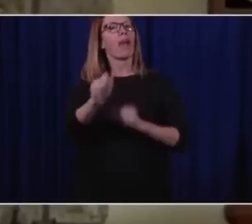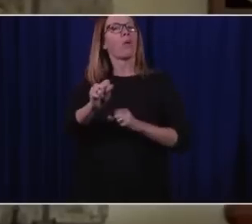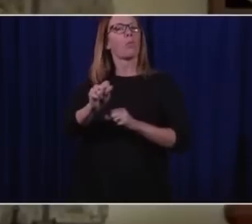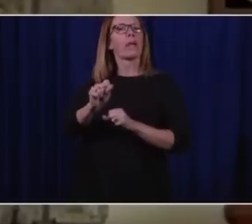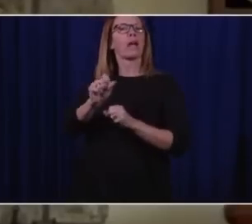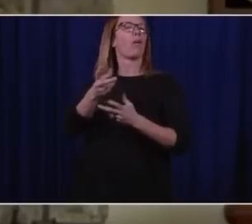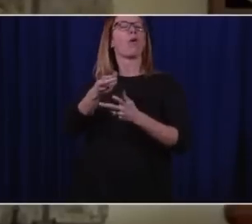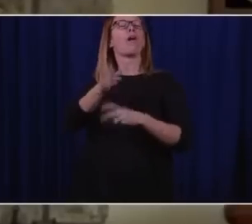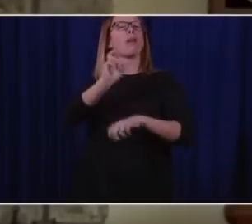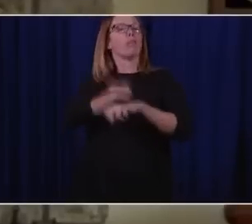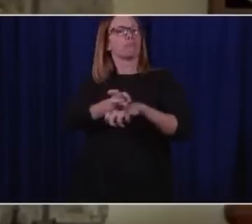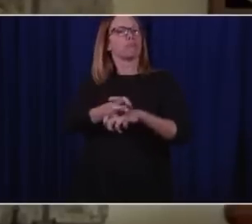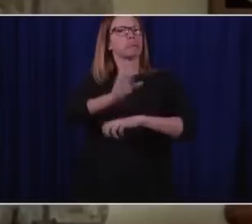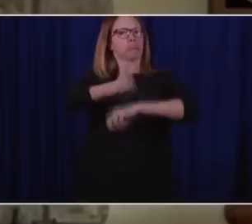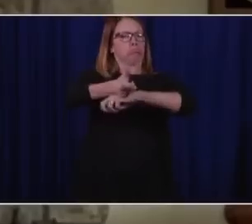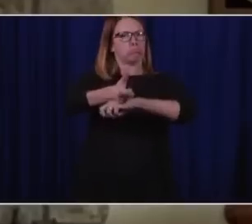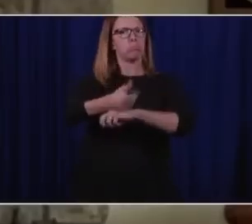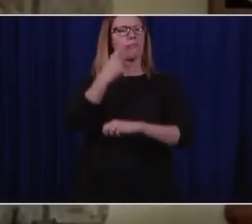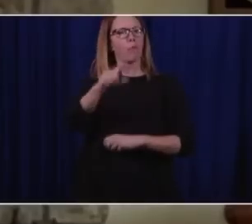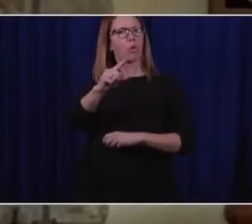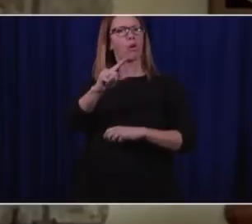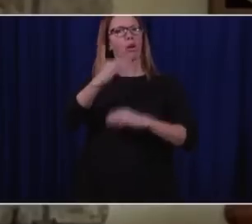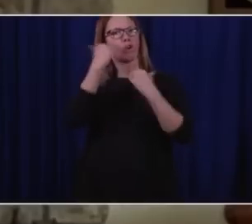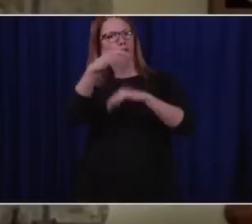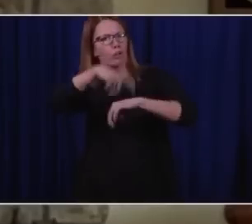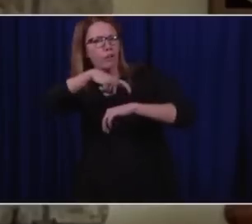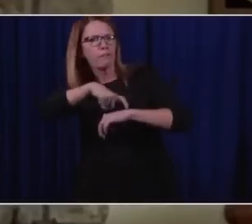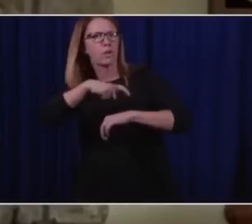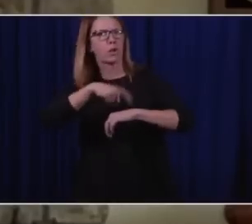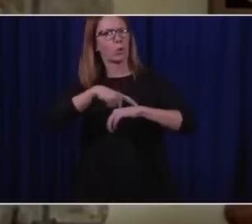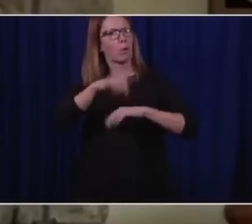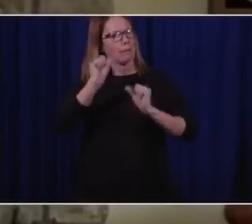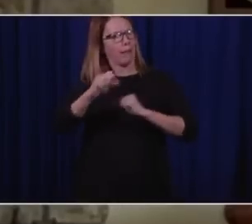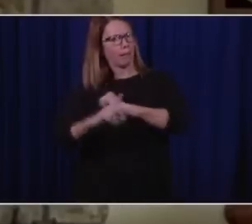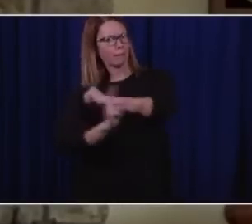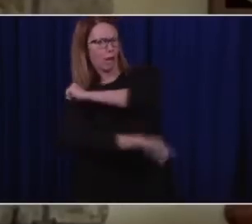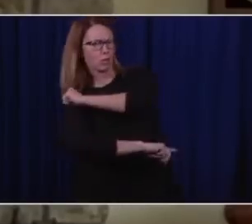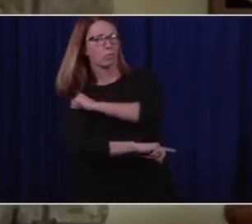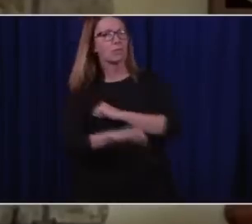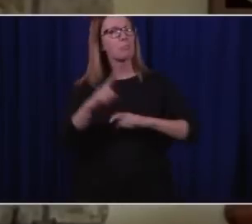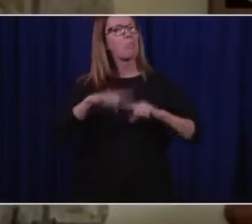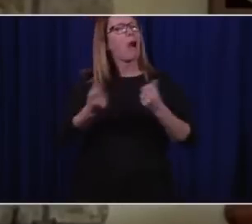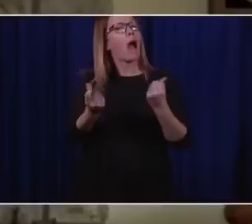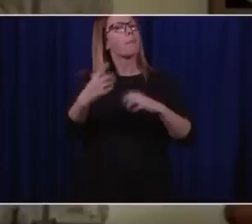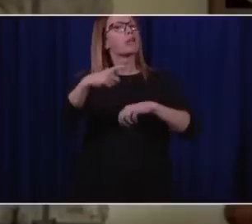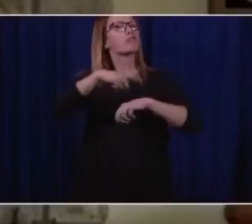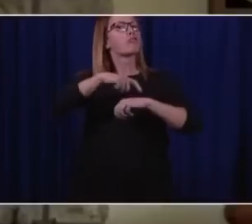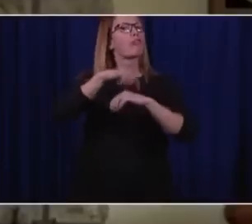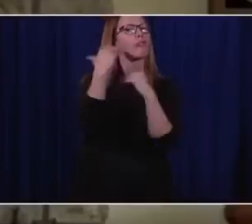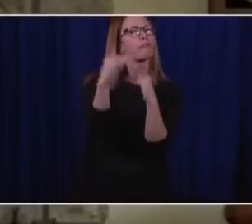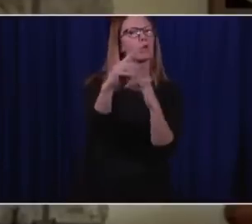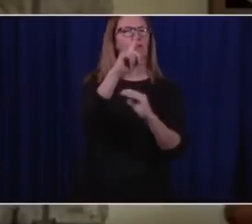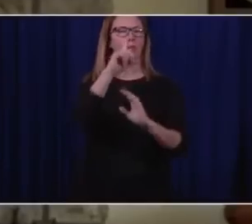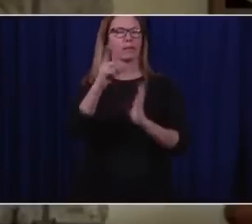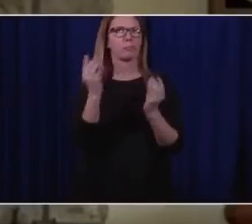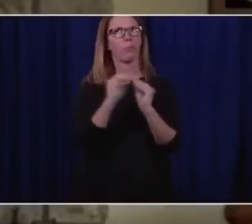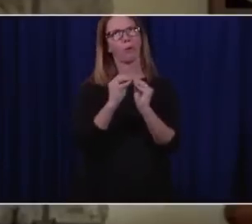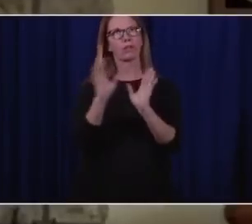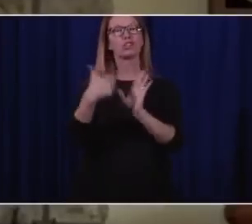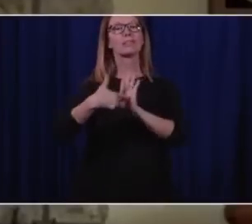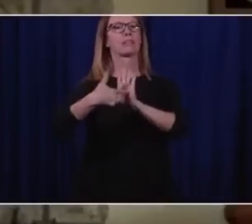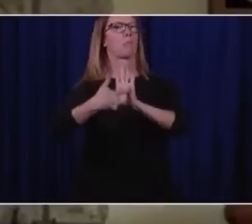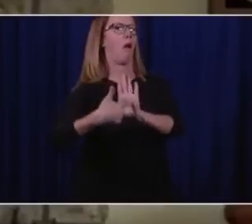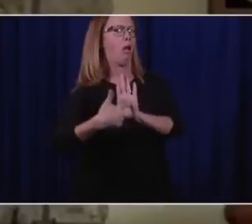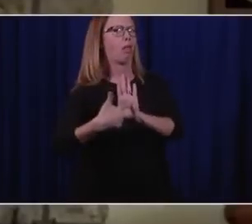and that if somebody violates it, that there are consequences. But how much of the curfew is maybe more of a symbolic gesture or